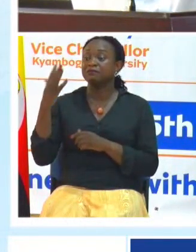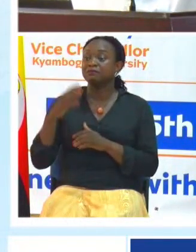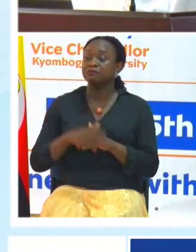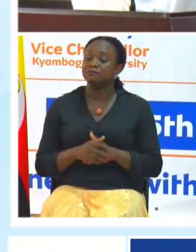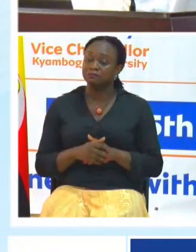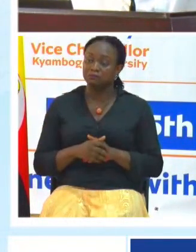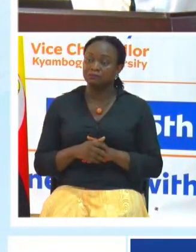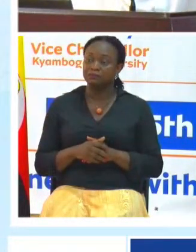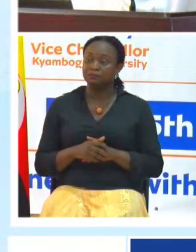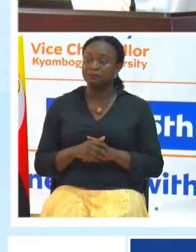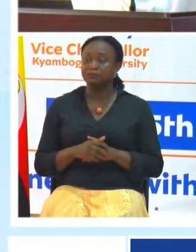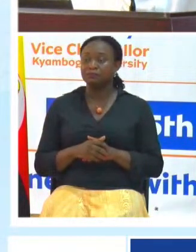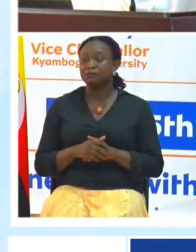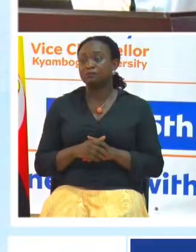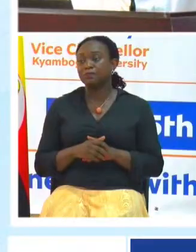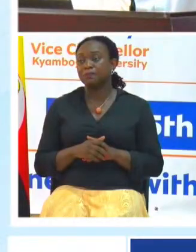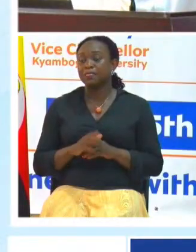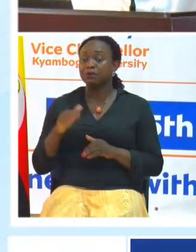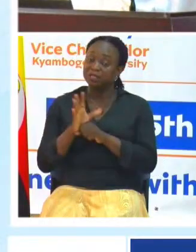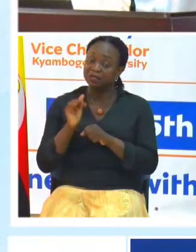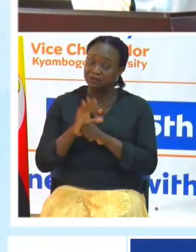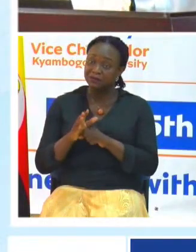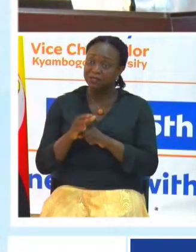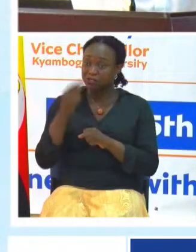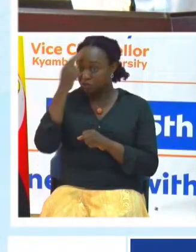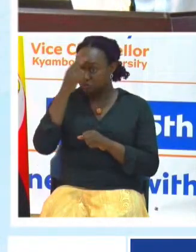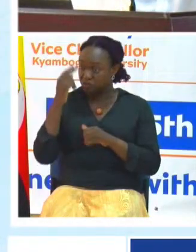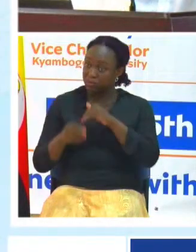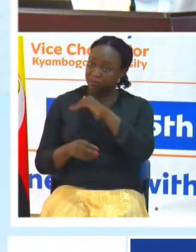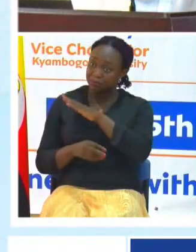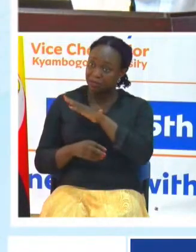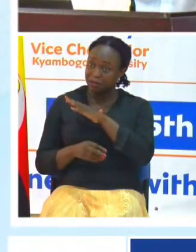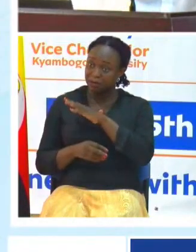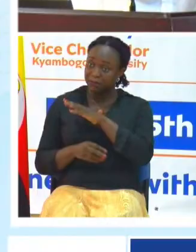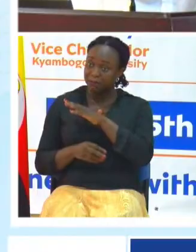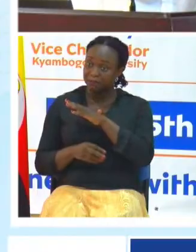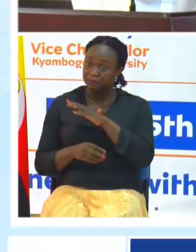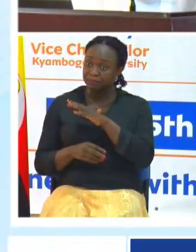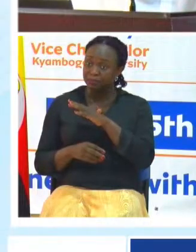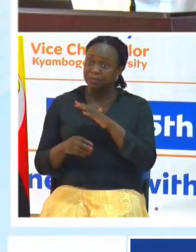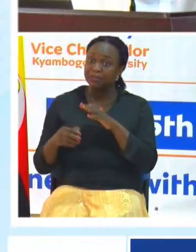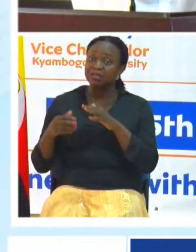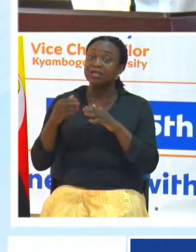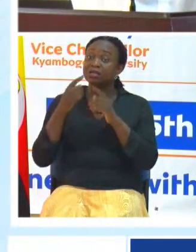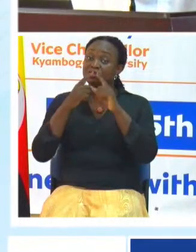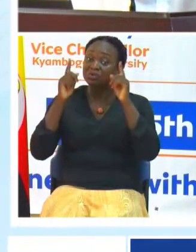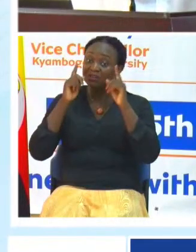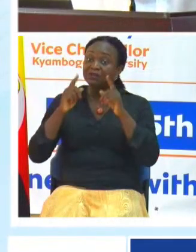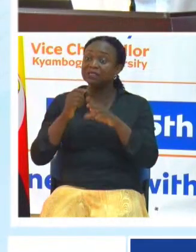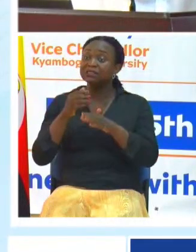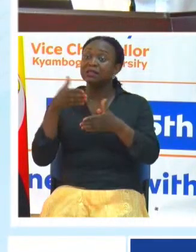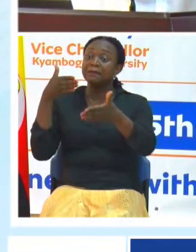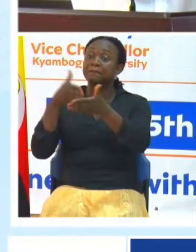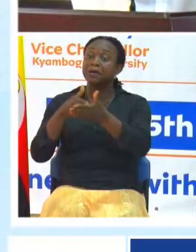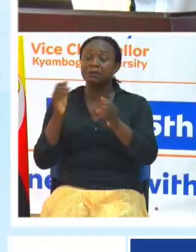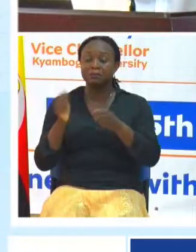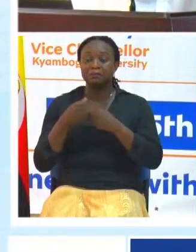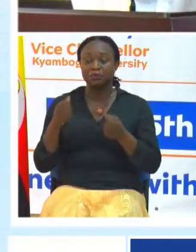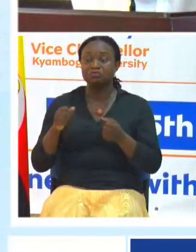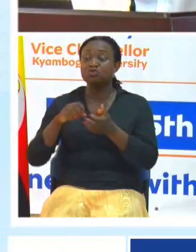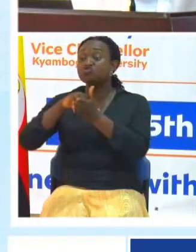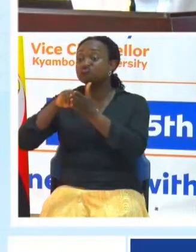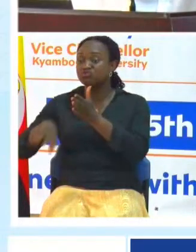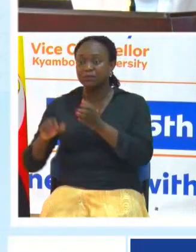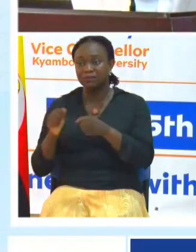your safe school. So I always tell my students, you cannot get rejected in a university. Why? Because if